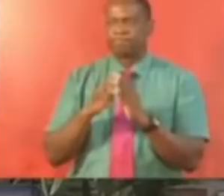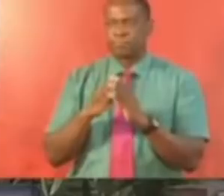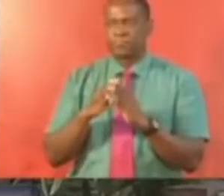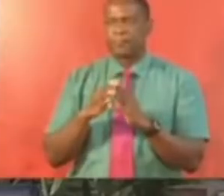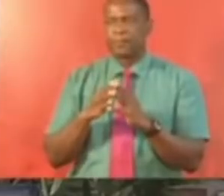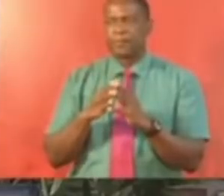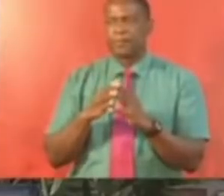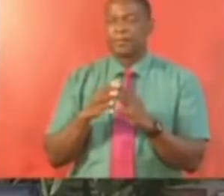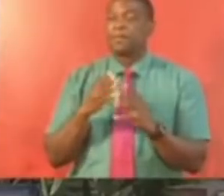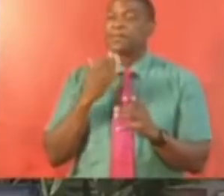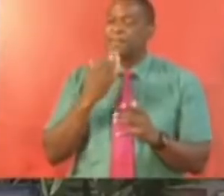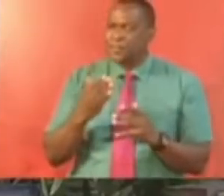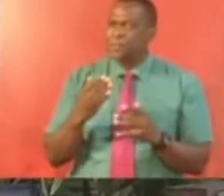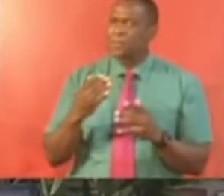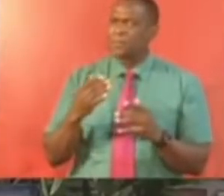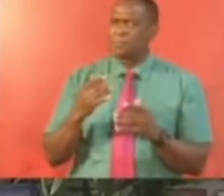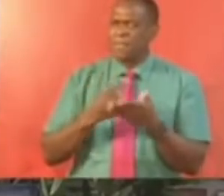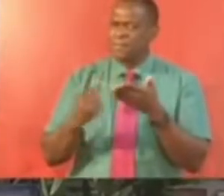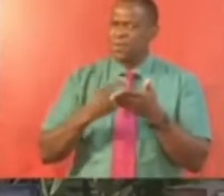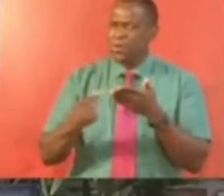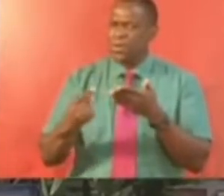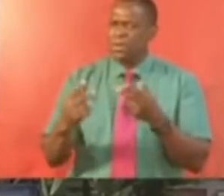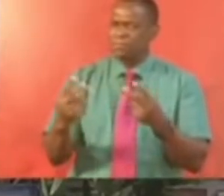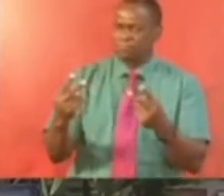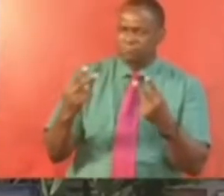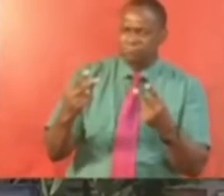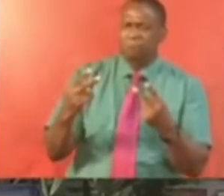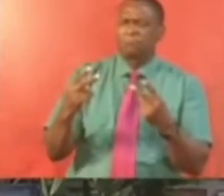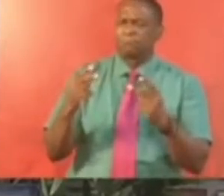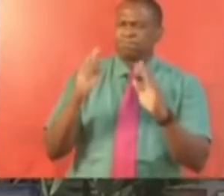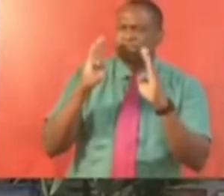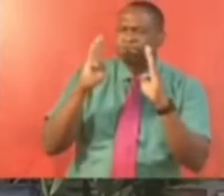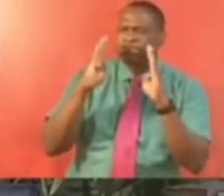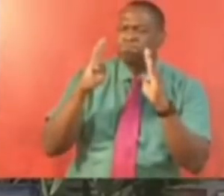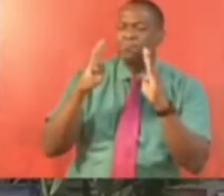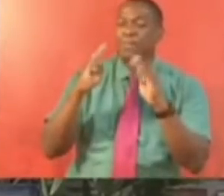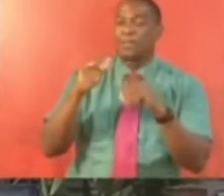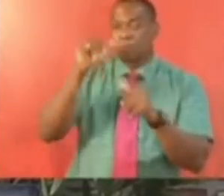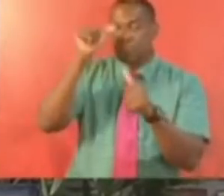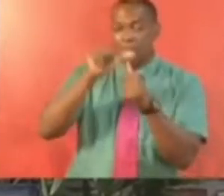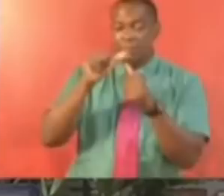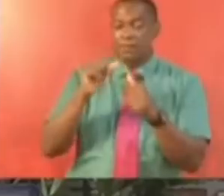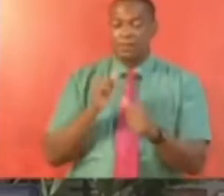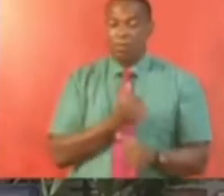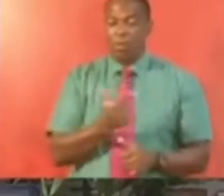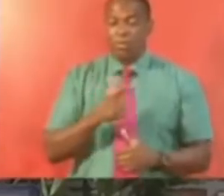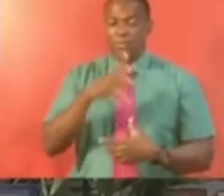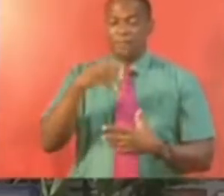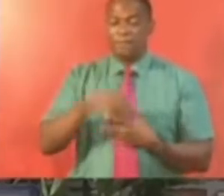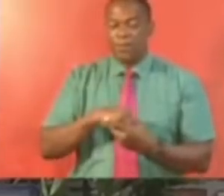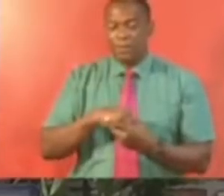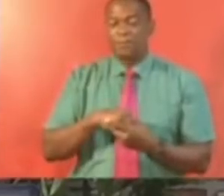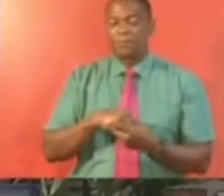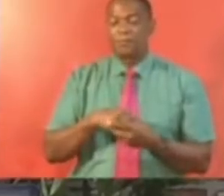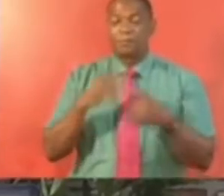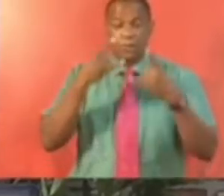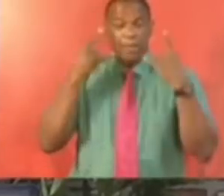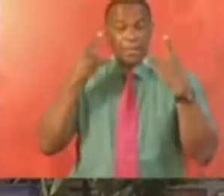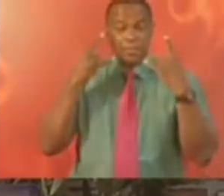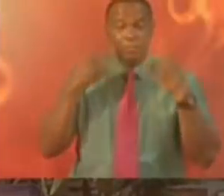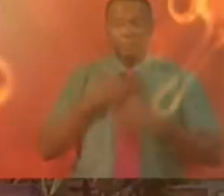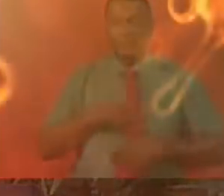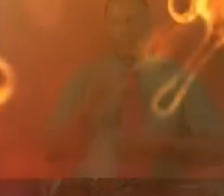join us every week. And remember, we're all in this together. Be safe, wear your mask, and enjoy the rest of your day.